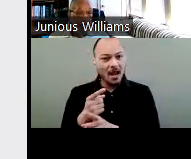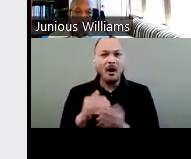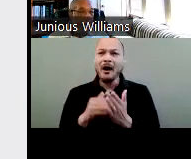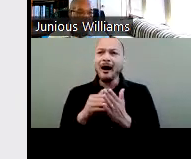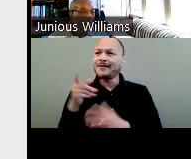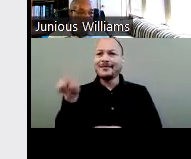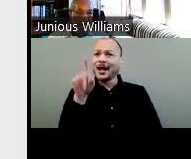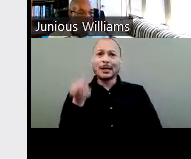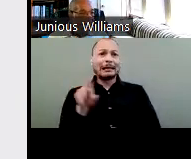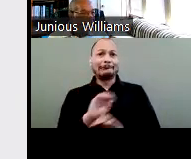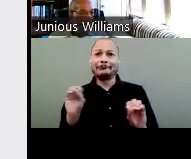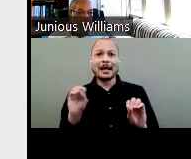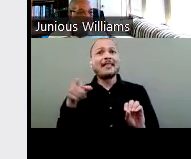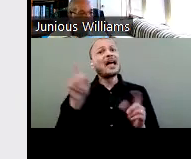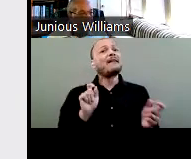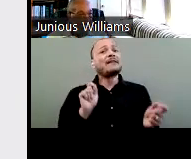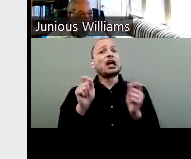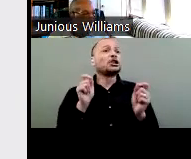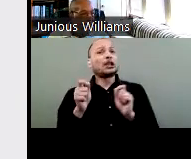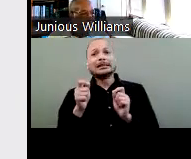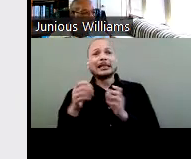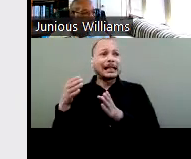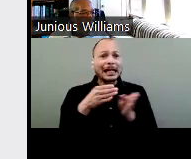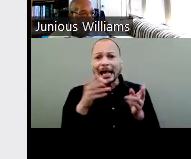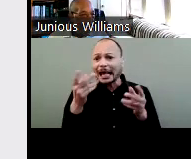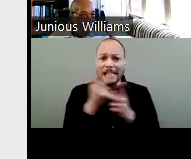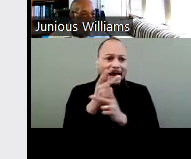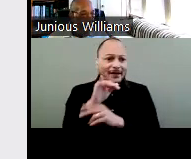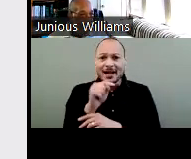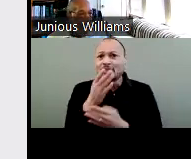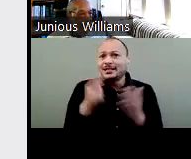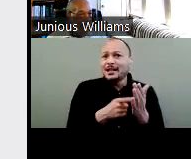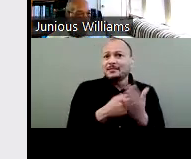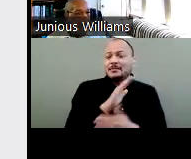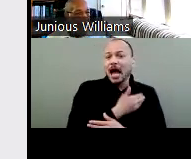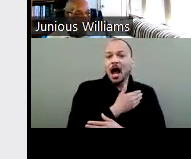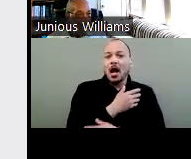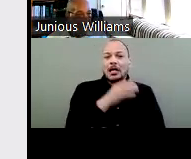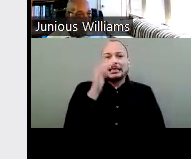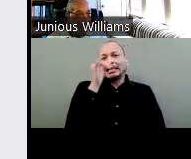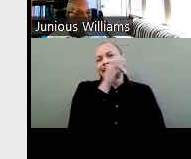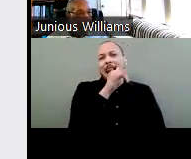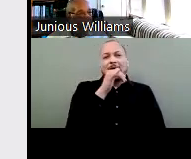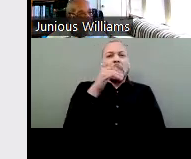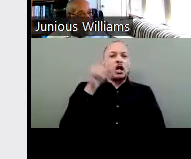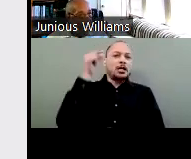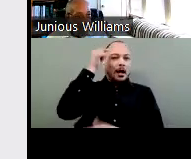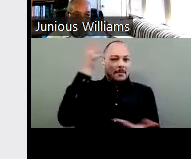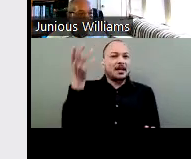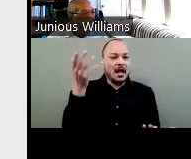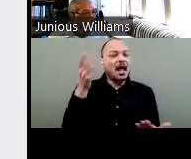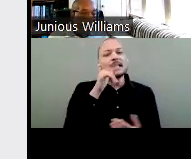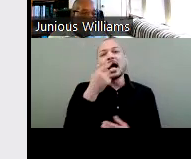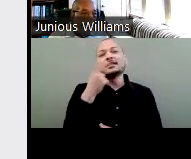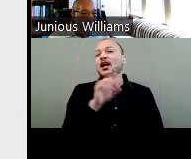They've adjusted and navigated sometimes our idiotic bureaucracy. So, it's not saying